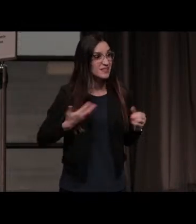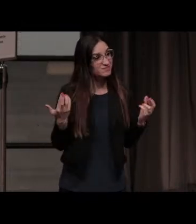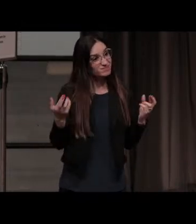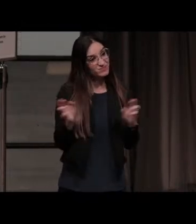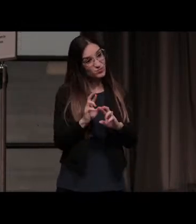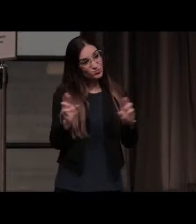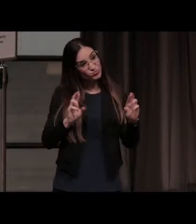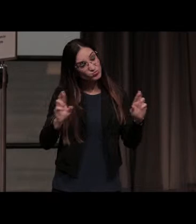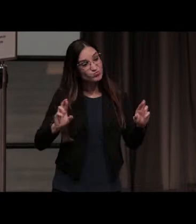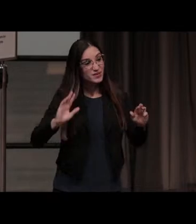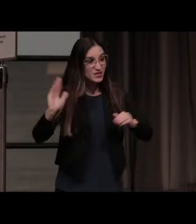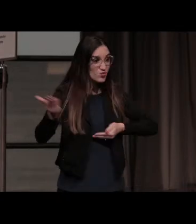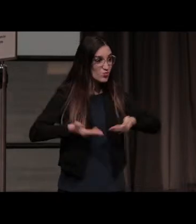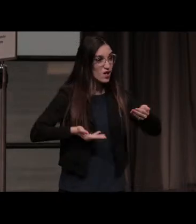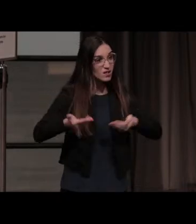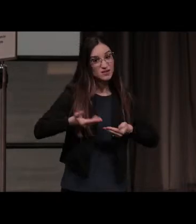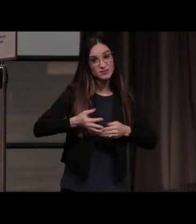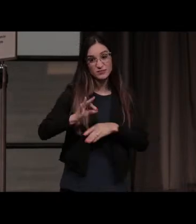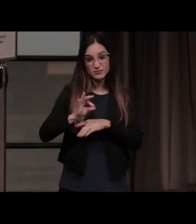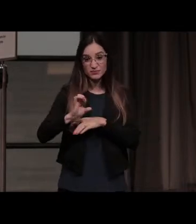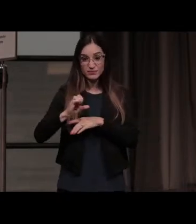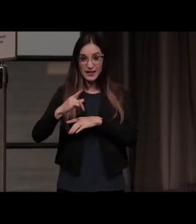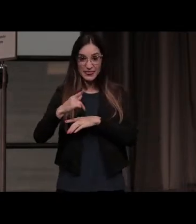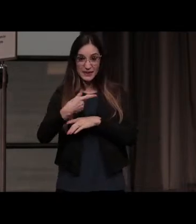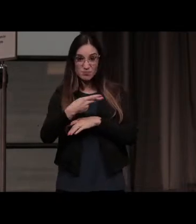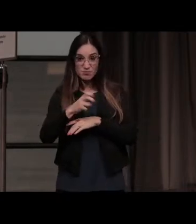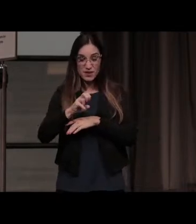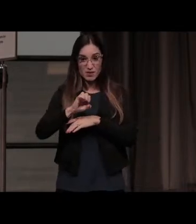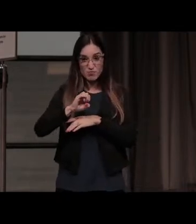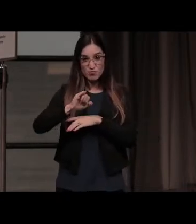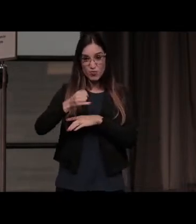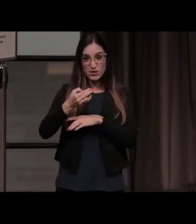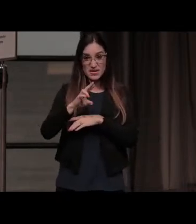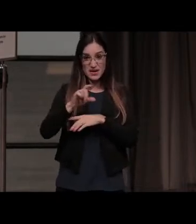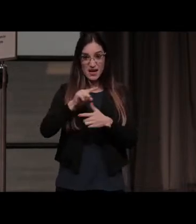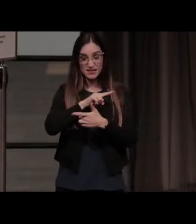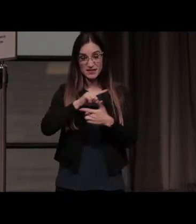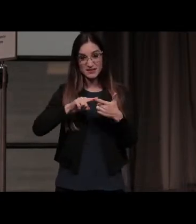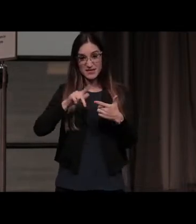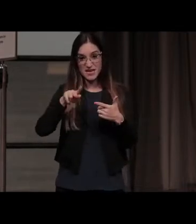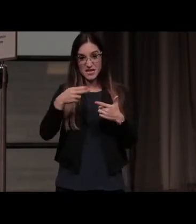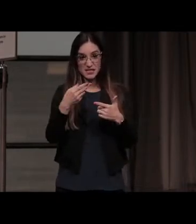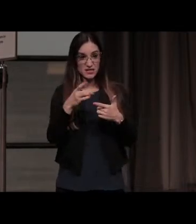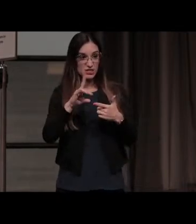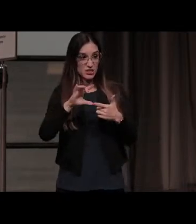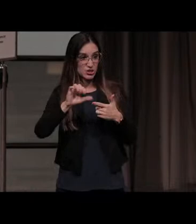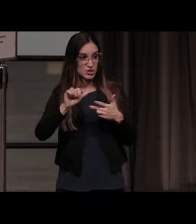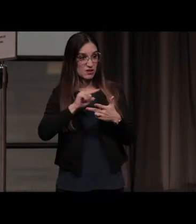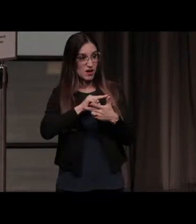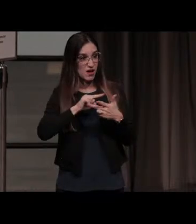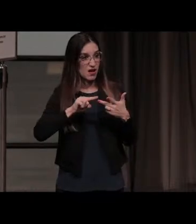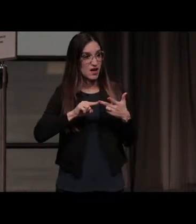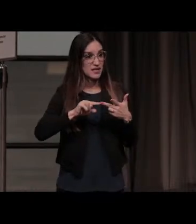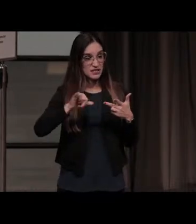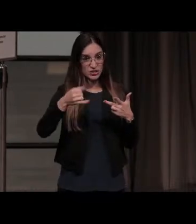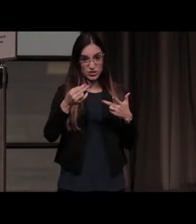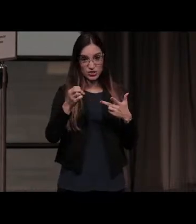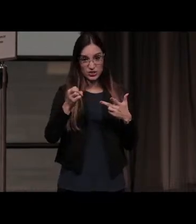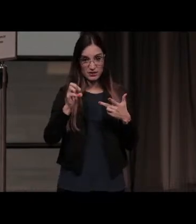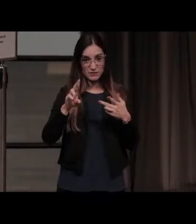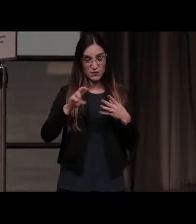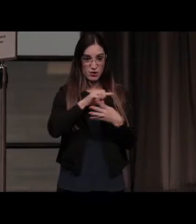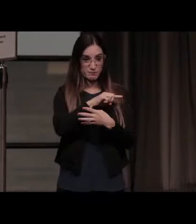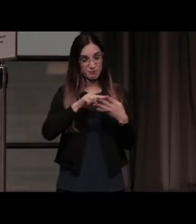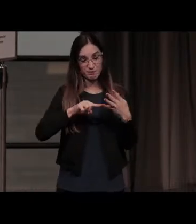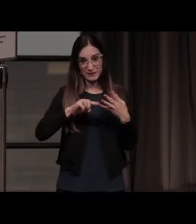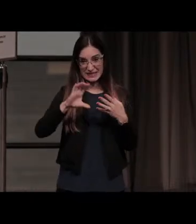warm welcome to Felipe Mujica, Khadijah Cypress, Jennifer Inacio, Durante Blais-Billie, and Houston